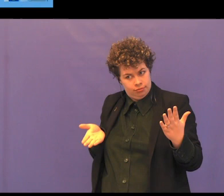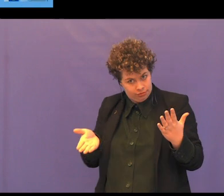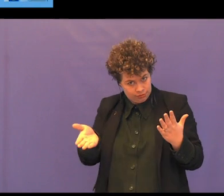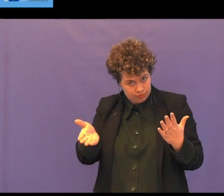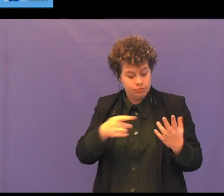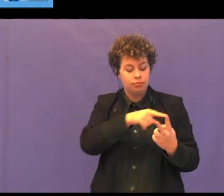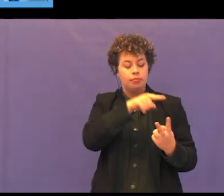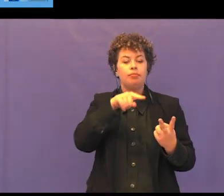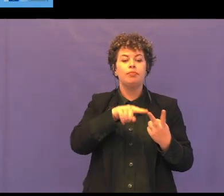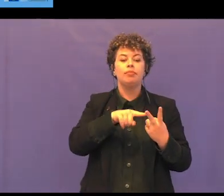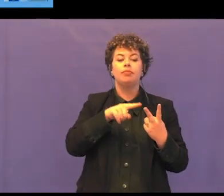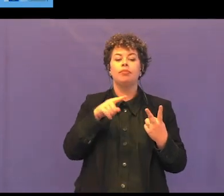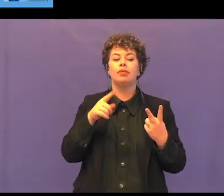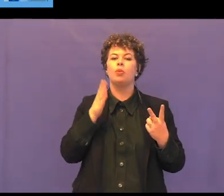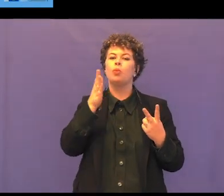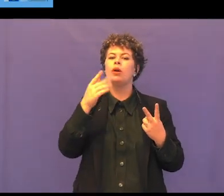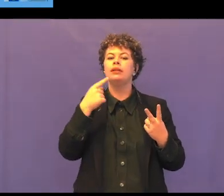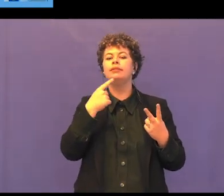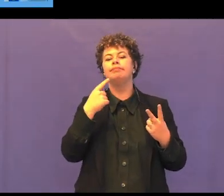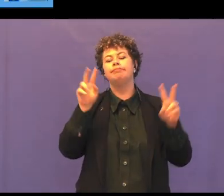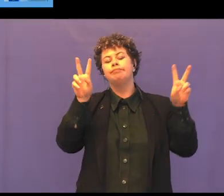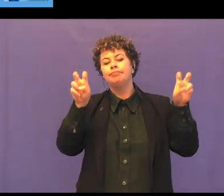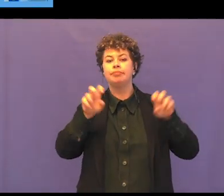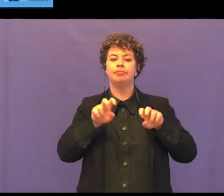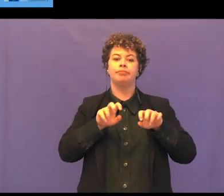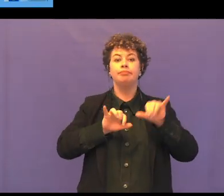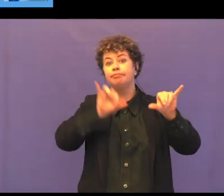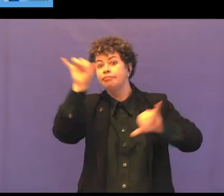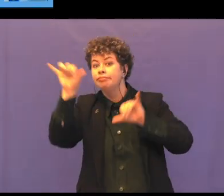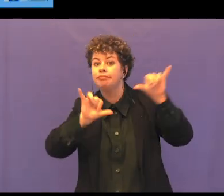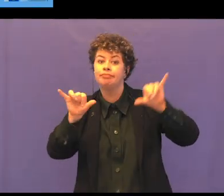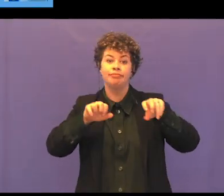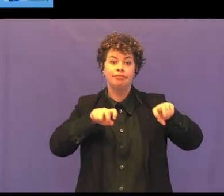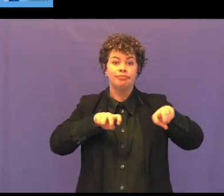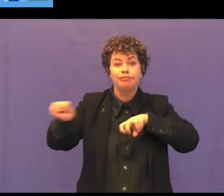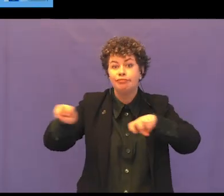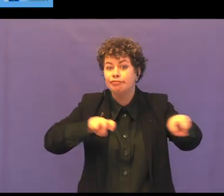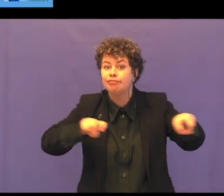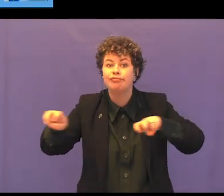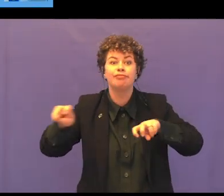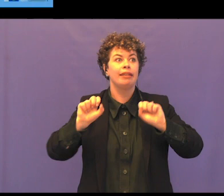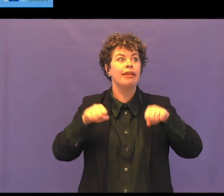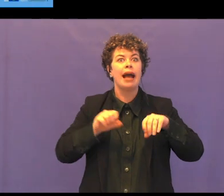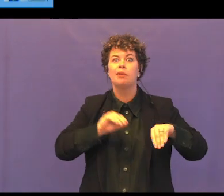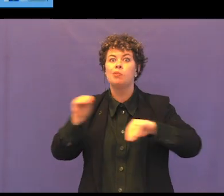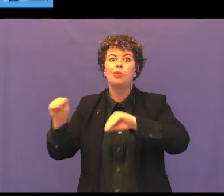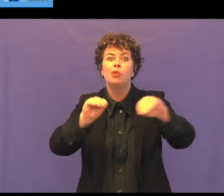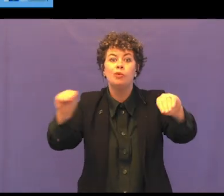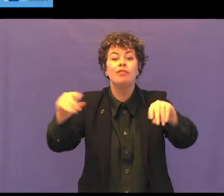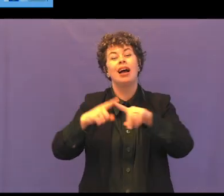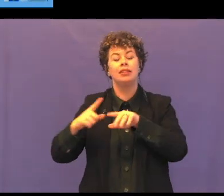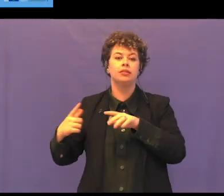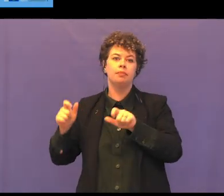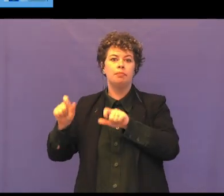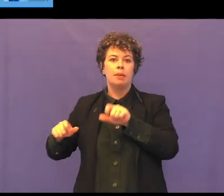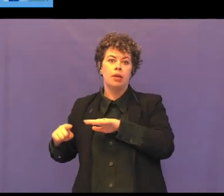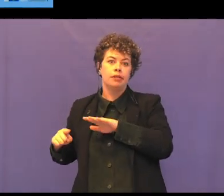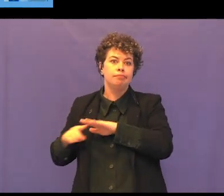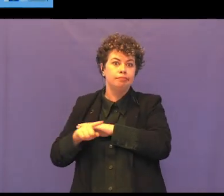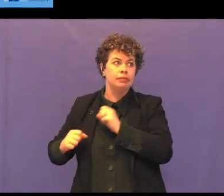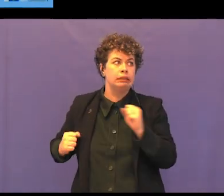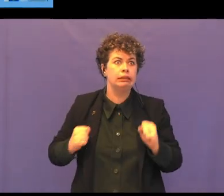the question of mobility and migration as a result of the climate emergency, and